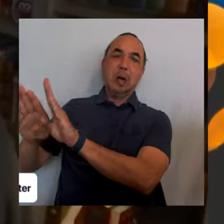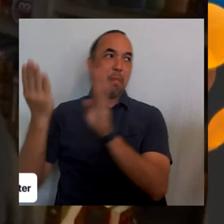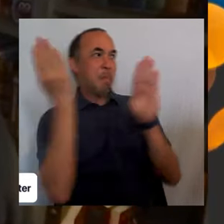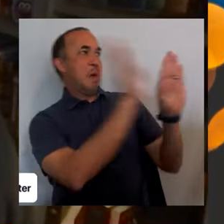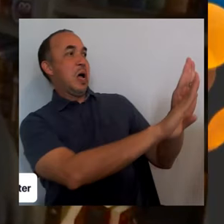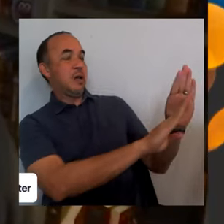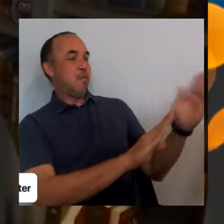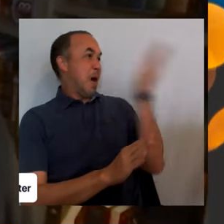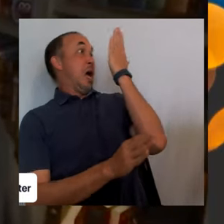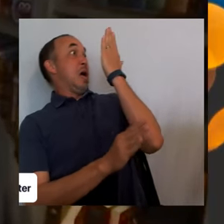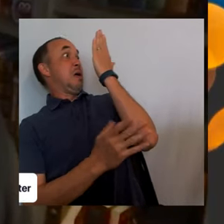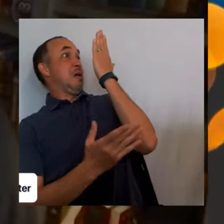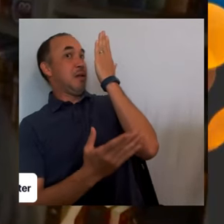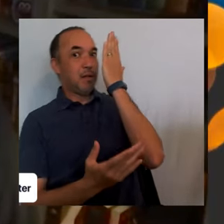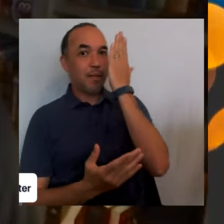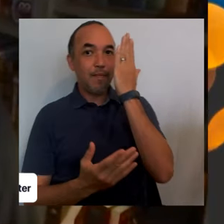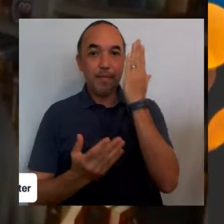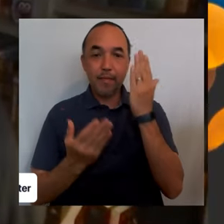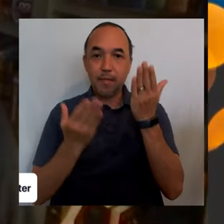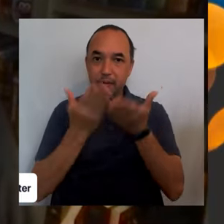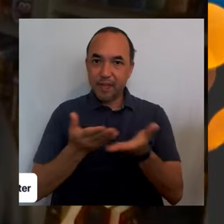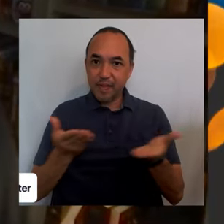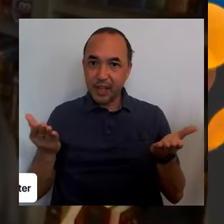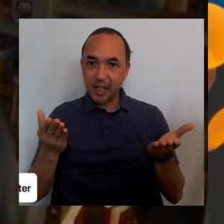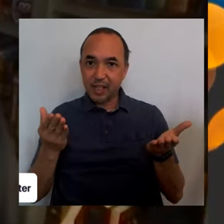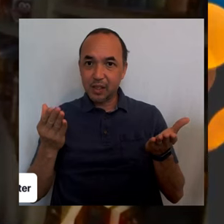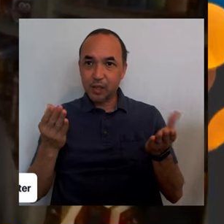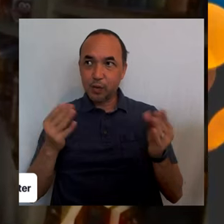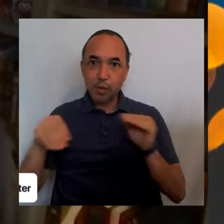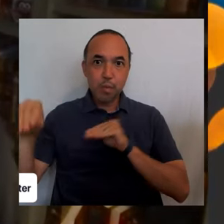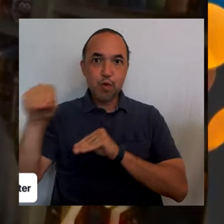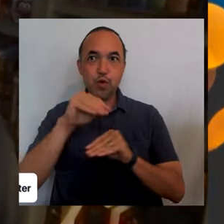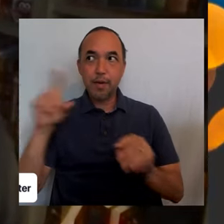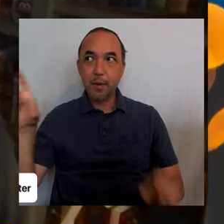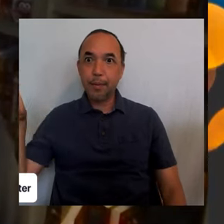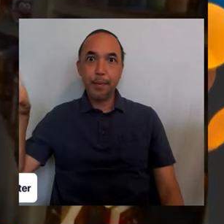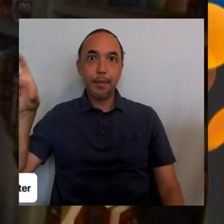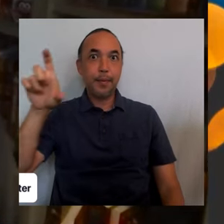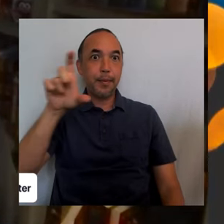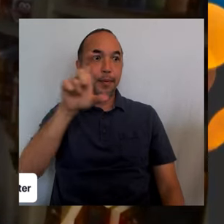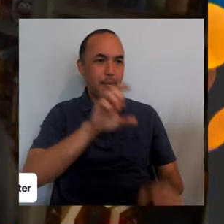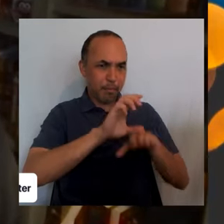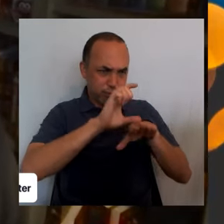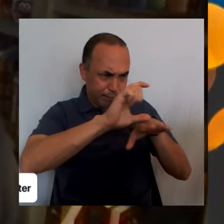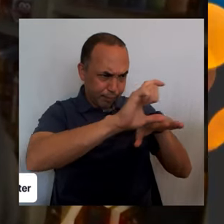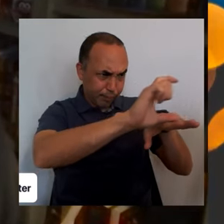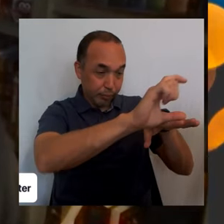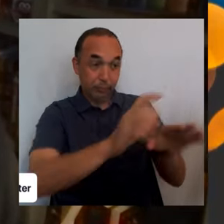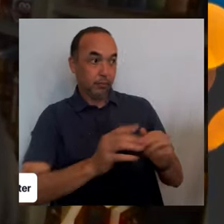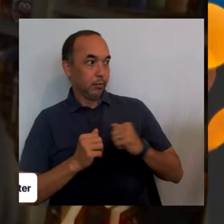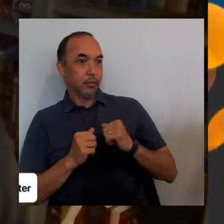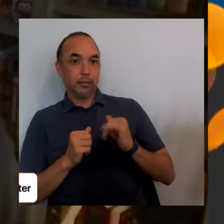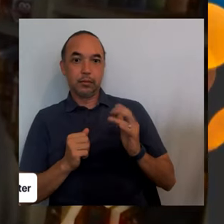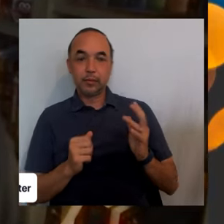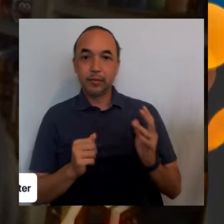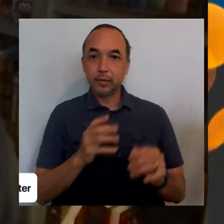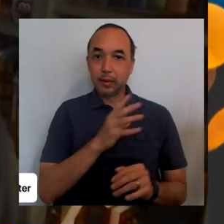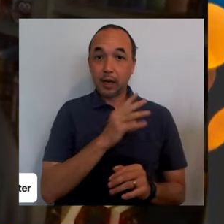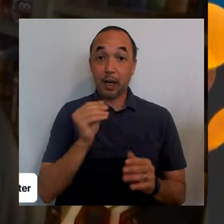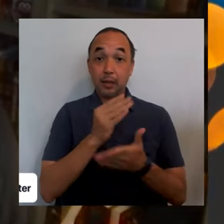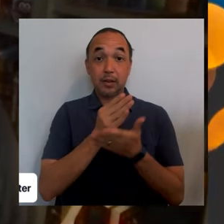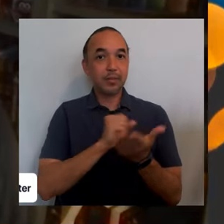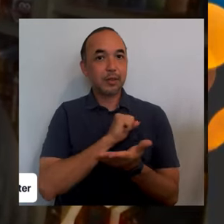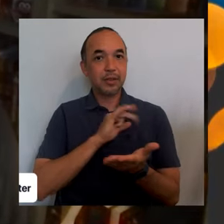them, objects were moving around, and they couldn't explain it. And they had some staff members